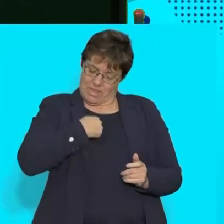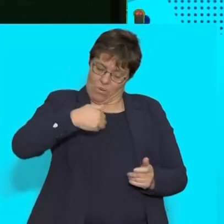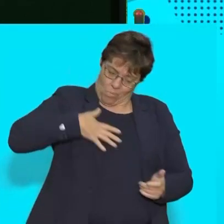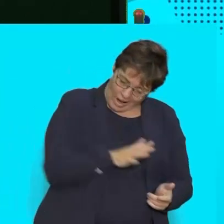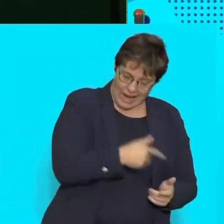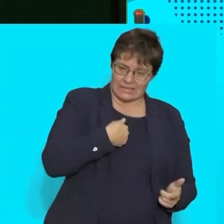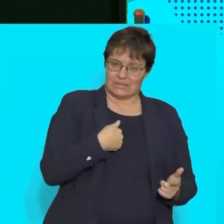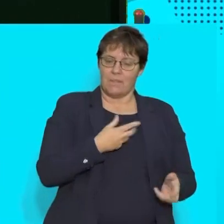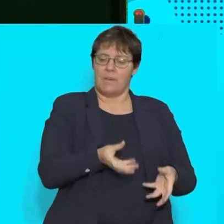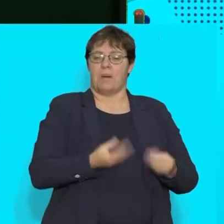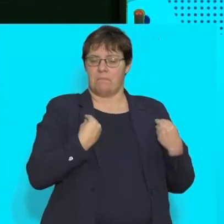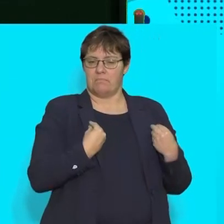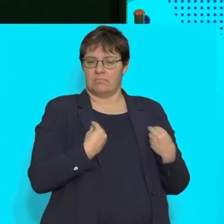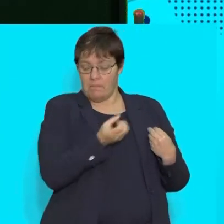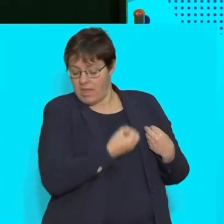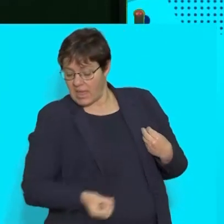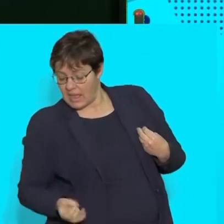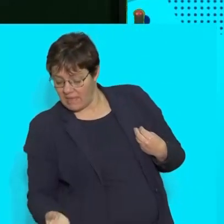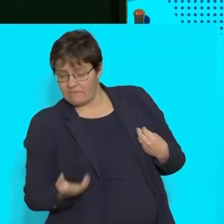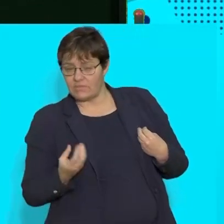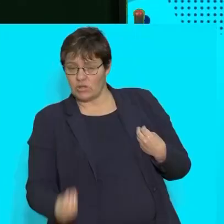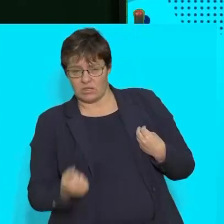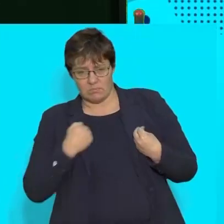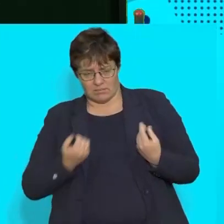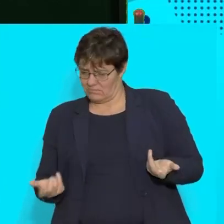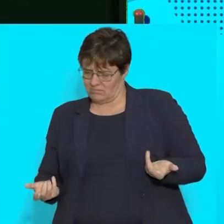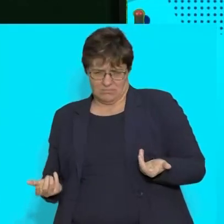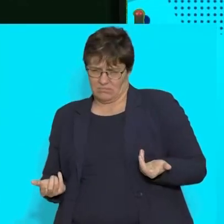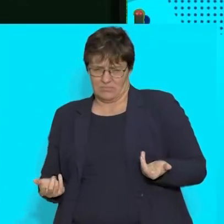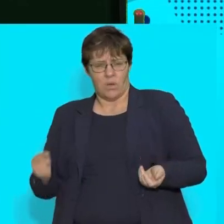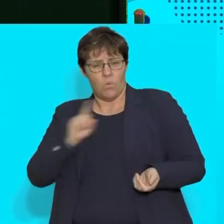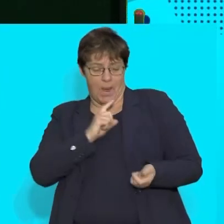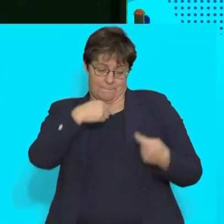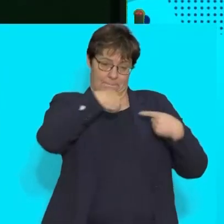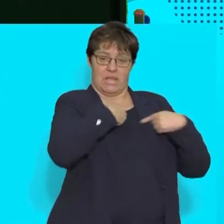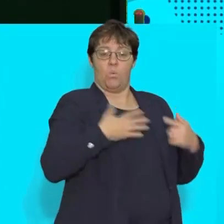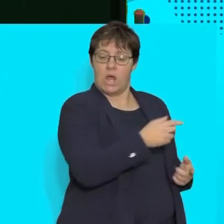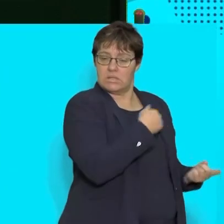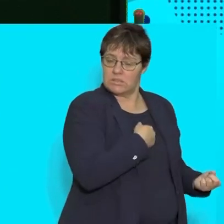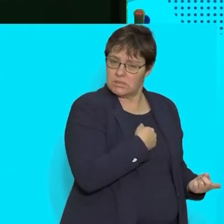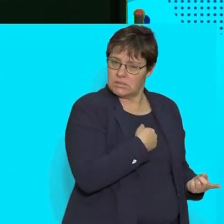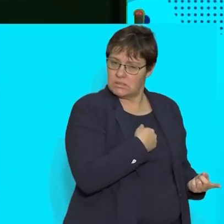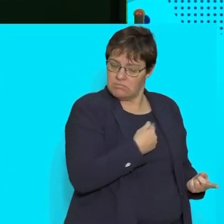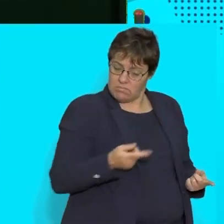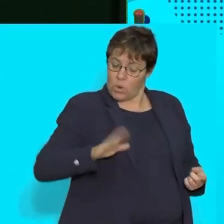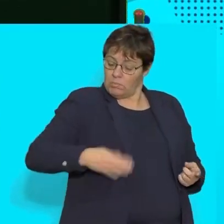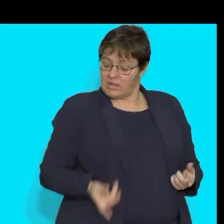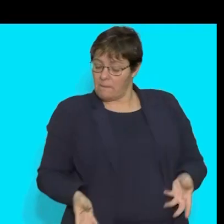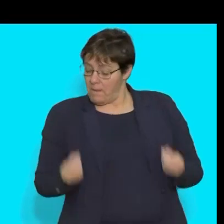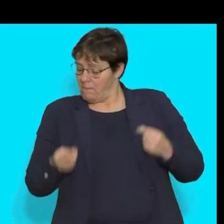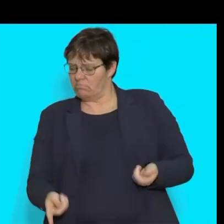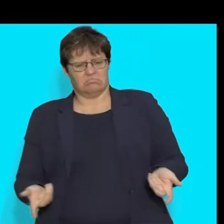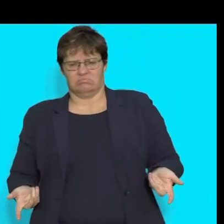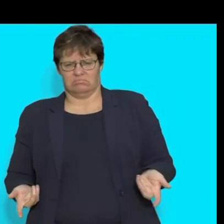get. That cannot be passed down to the next generation purely because you've acquired that trait.